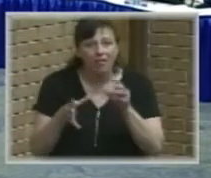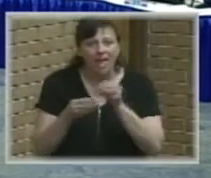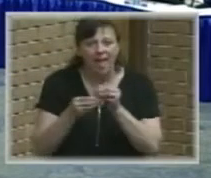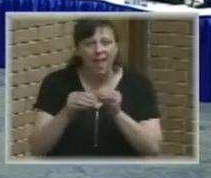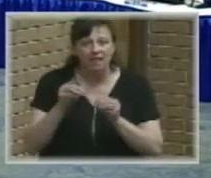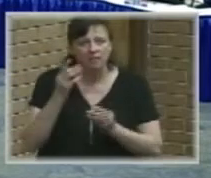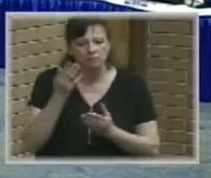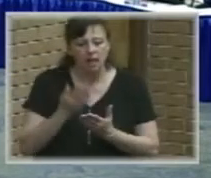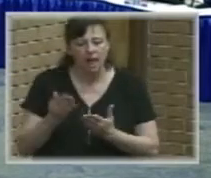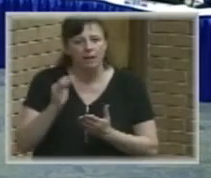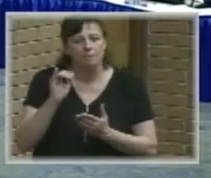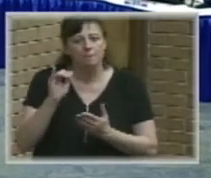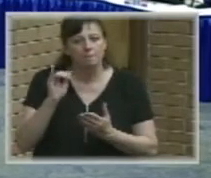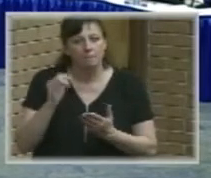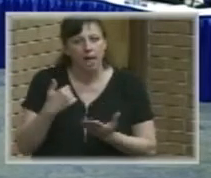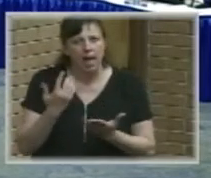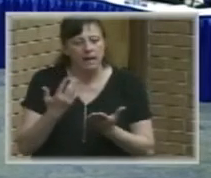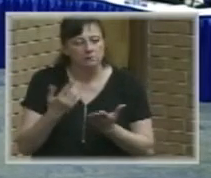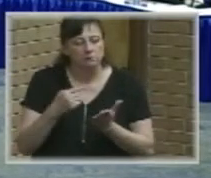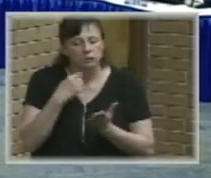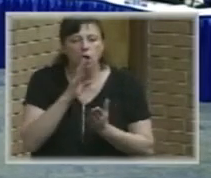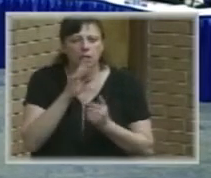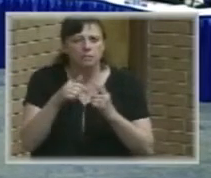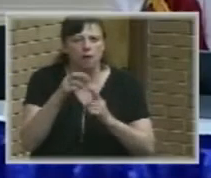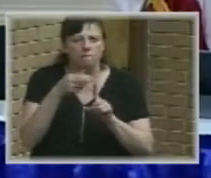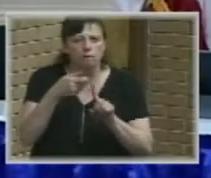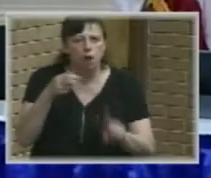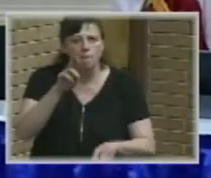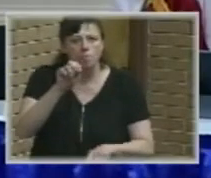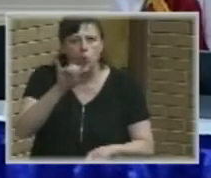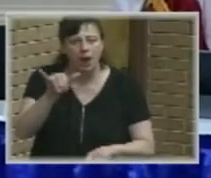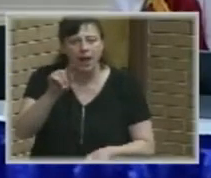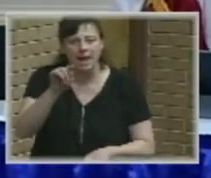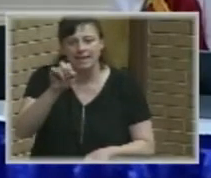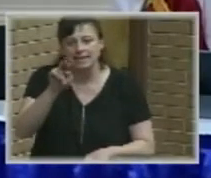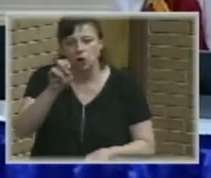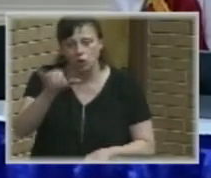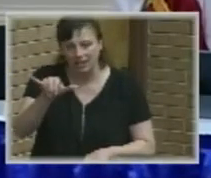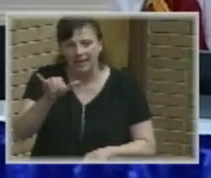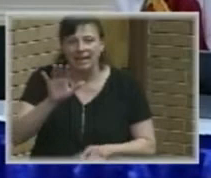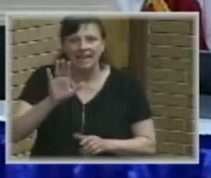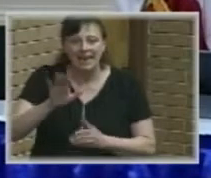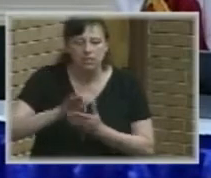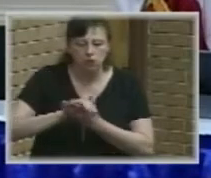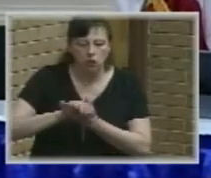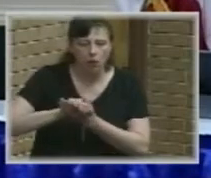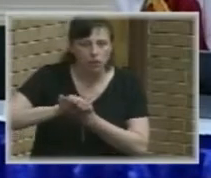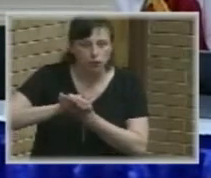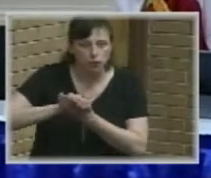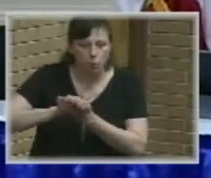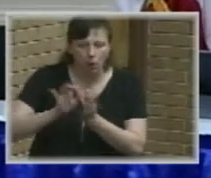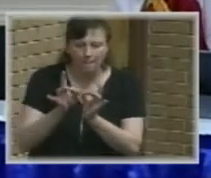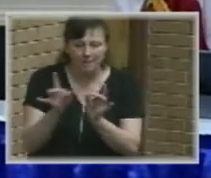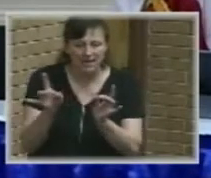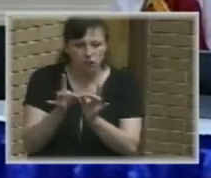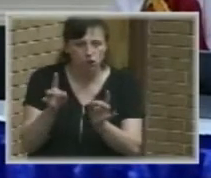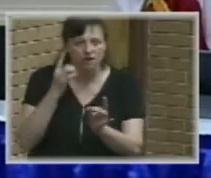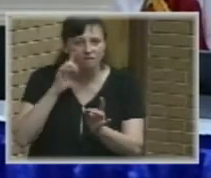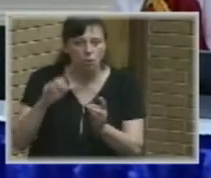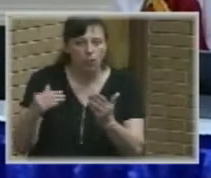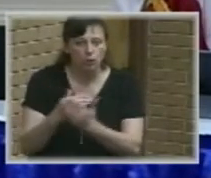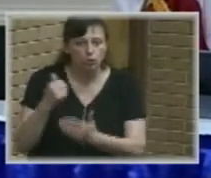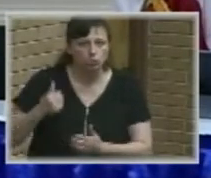from former council member Ray Tierney, his congratulatory message